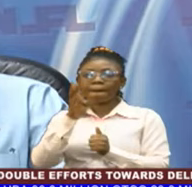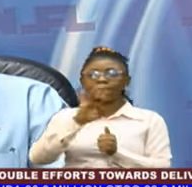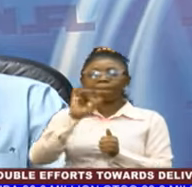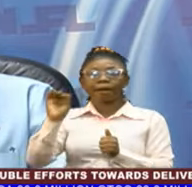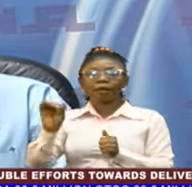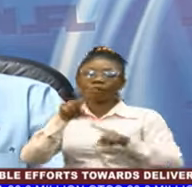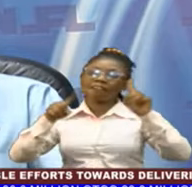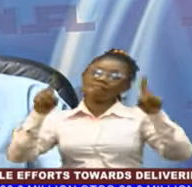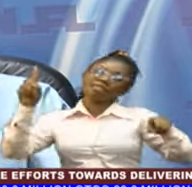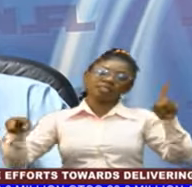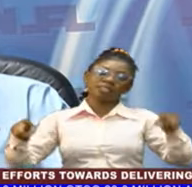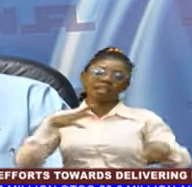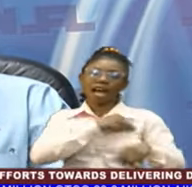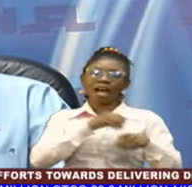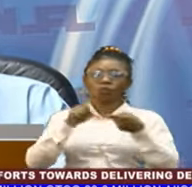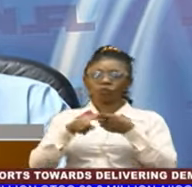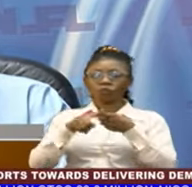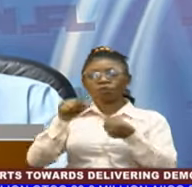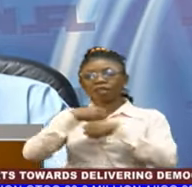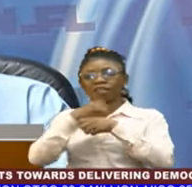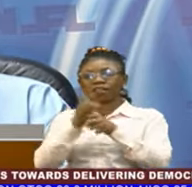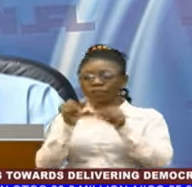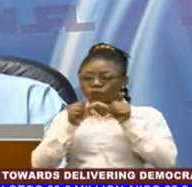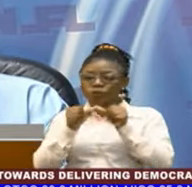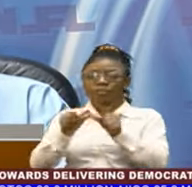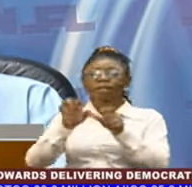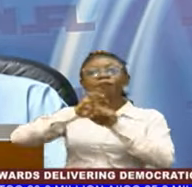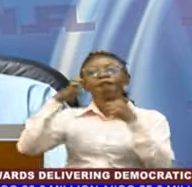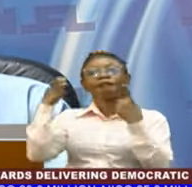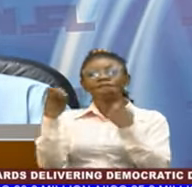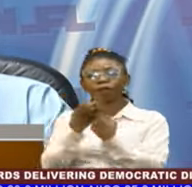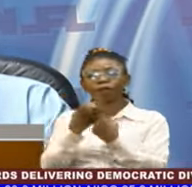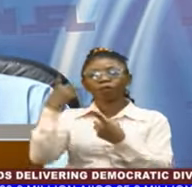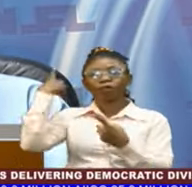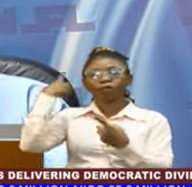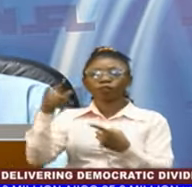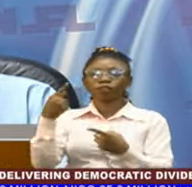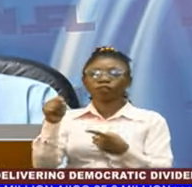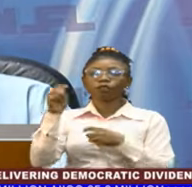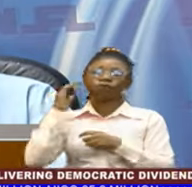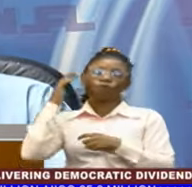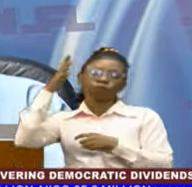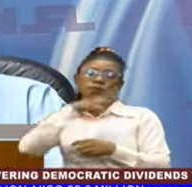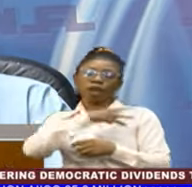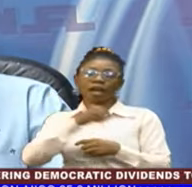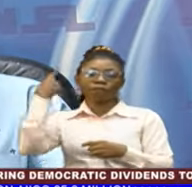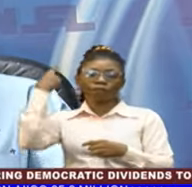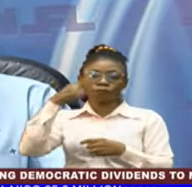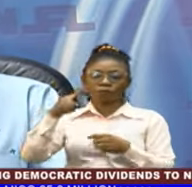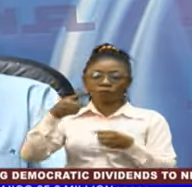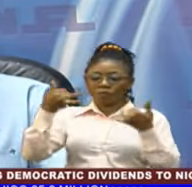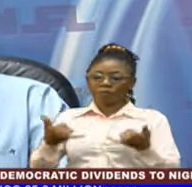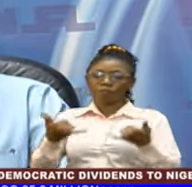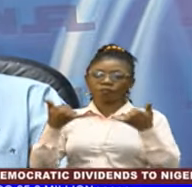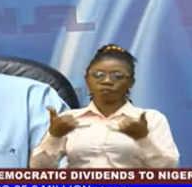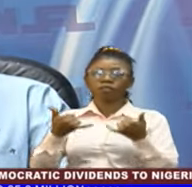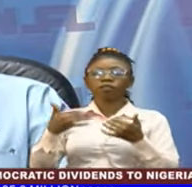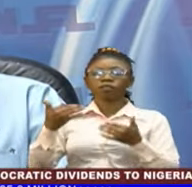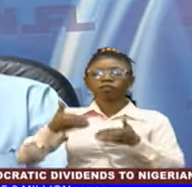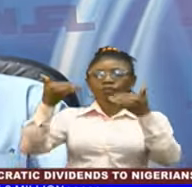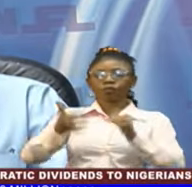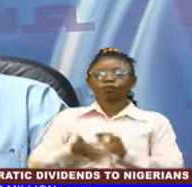biodiversity and to create a sustainable environment for the future and even for the present generation.